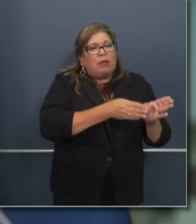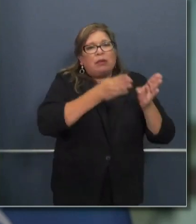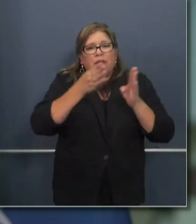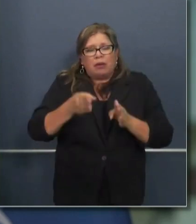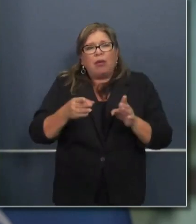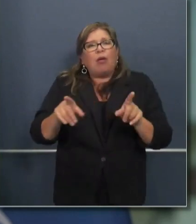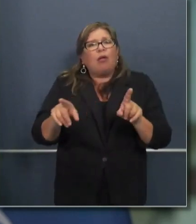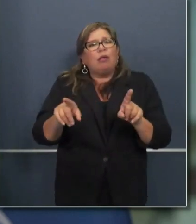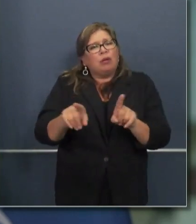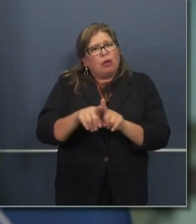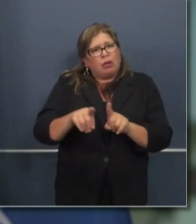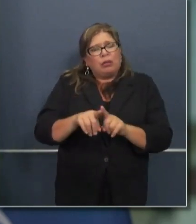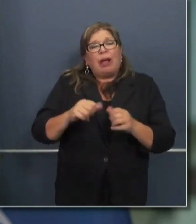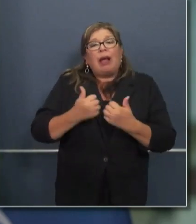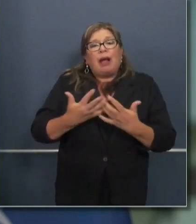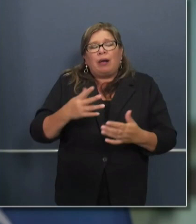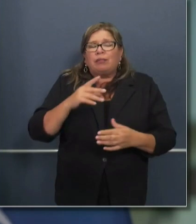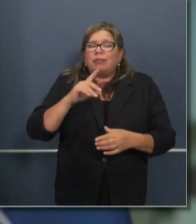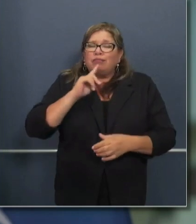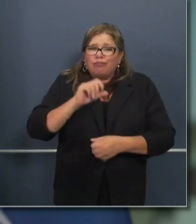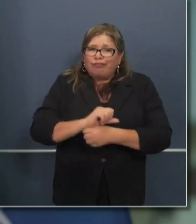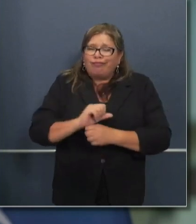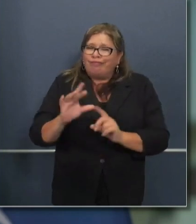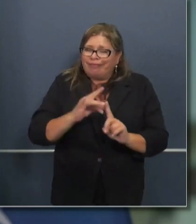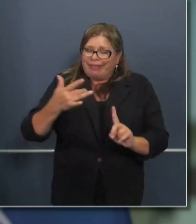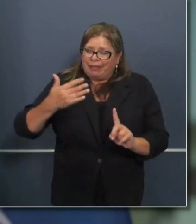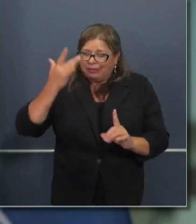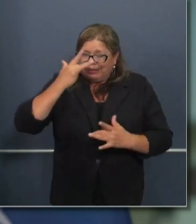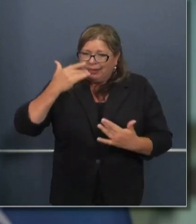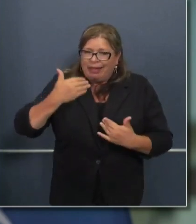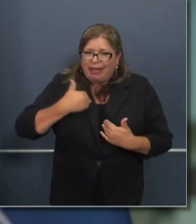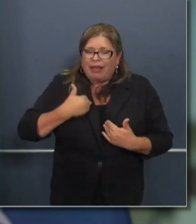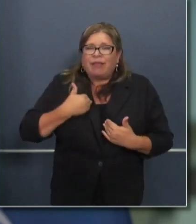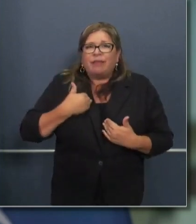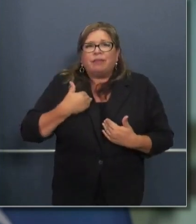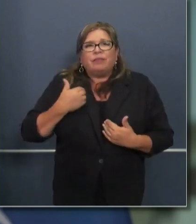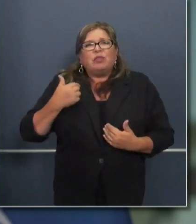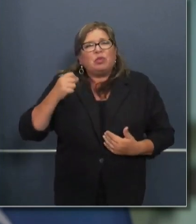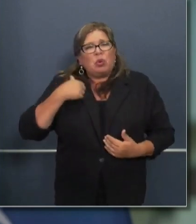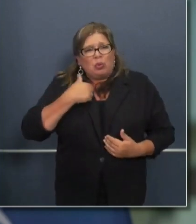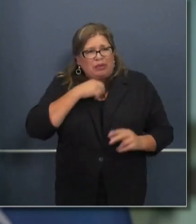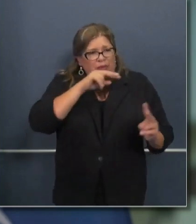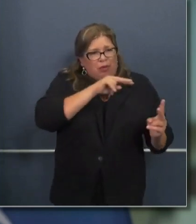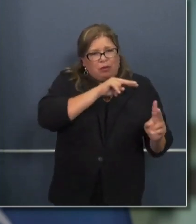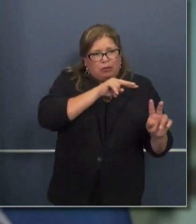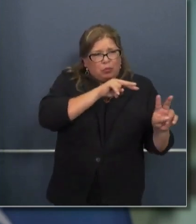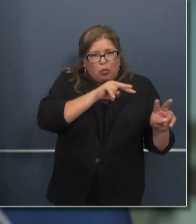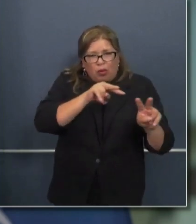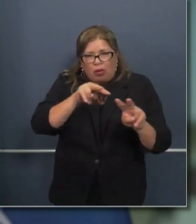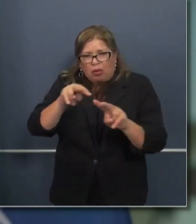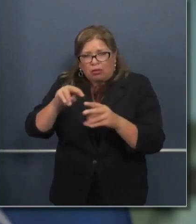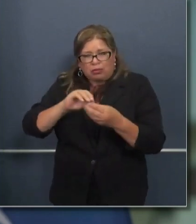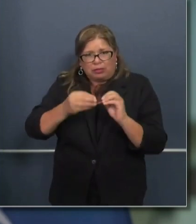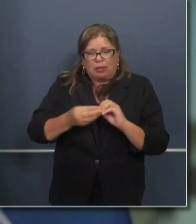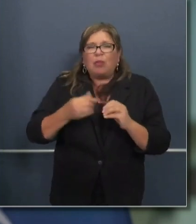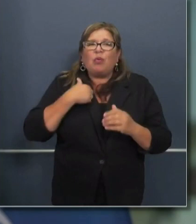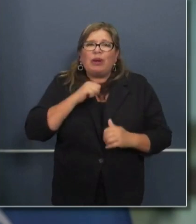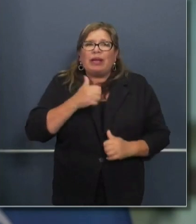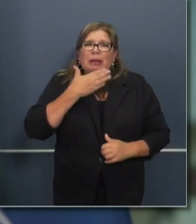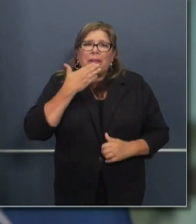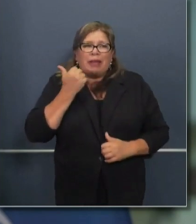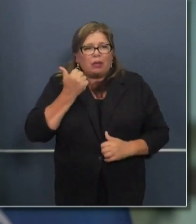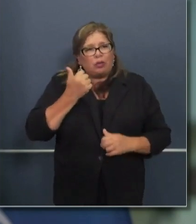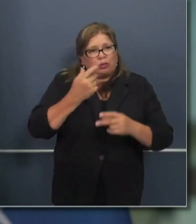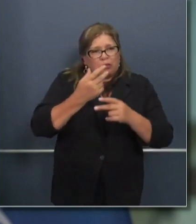testing has substantially increased and we have a greater sense of understanding of the community spread than we certainly did 3 weeks ago, 3